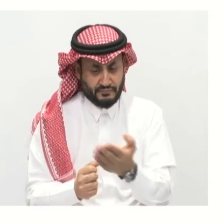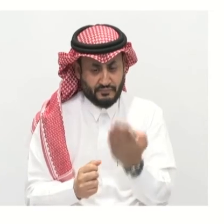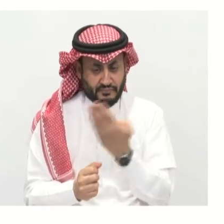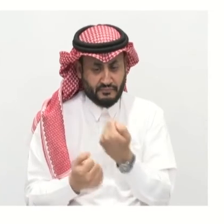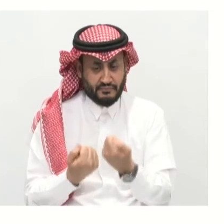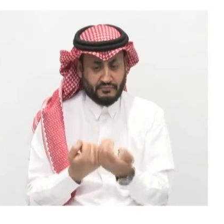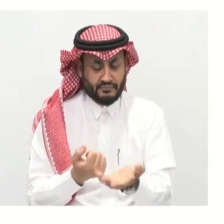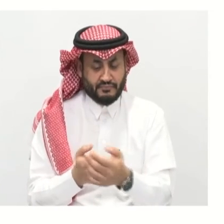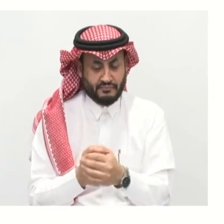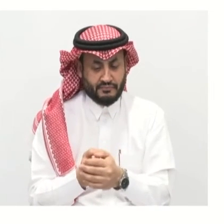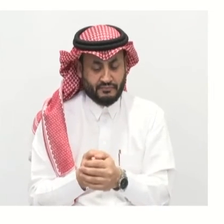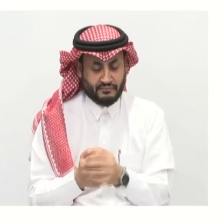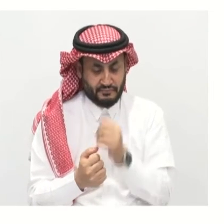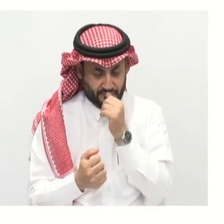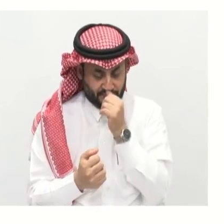together.